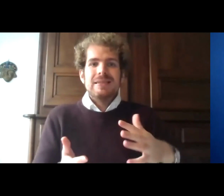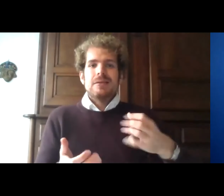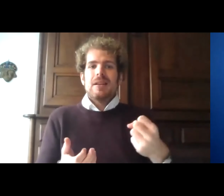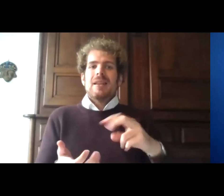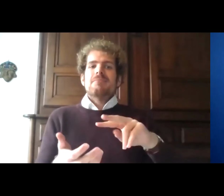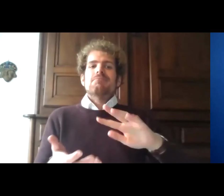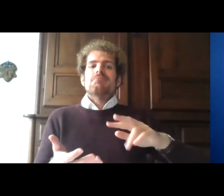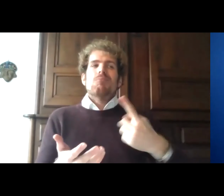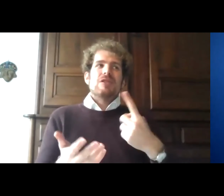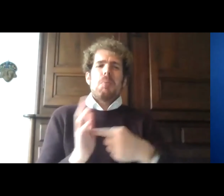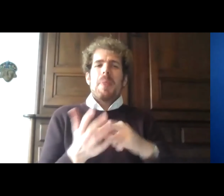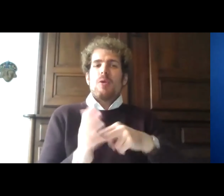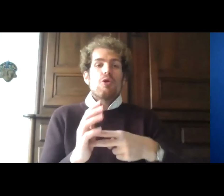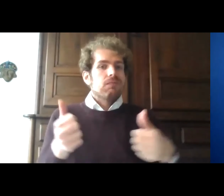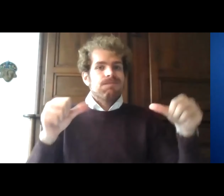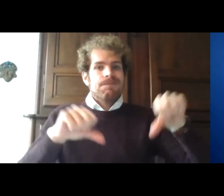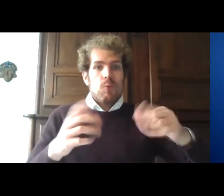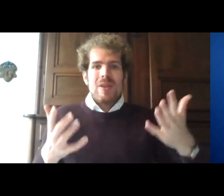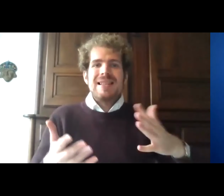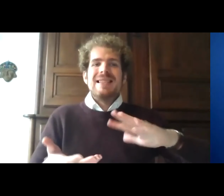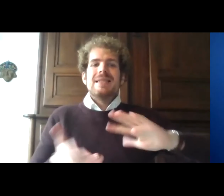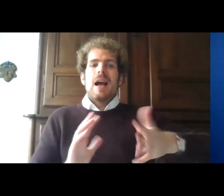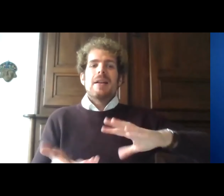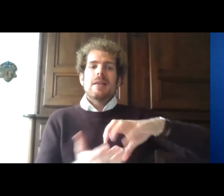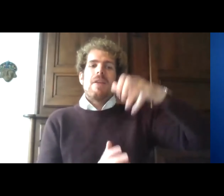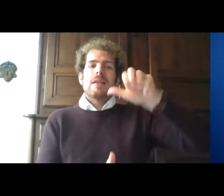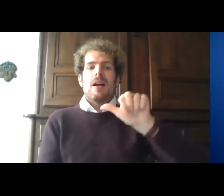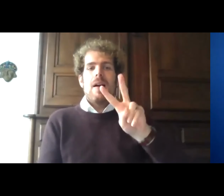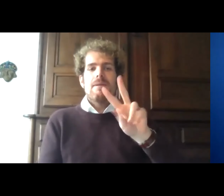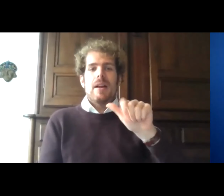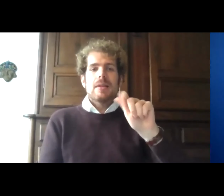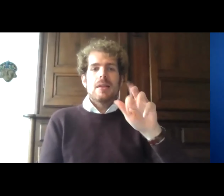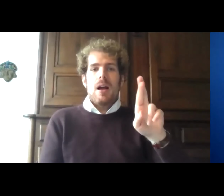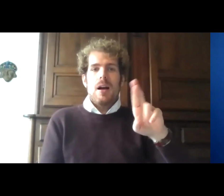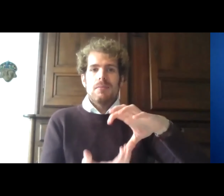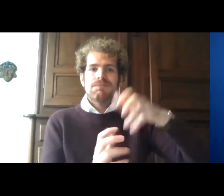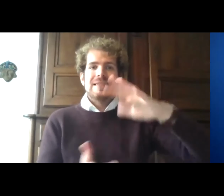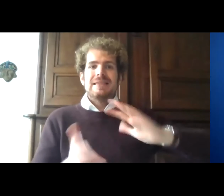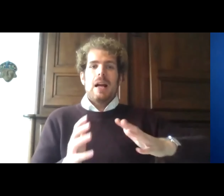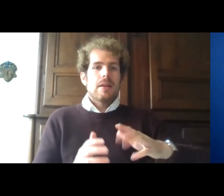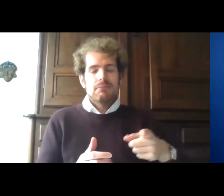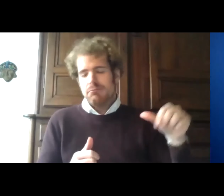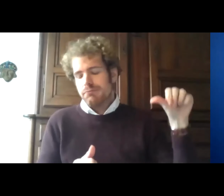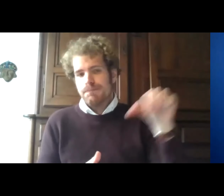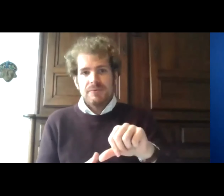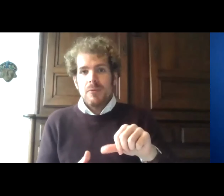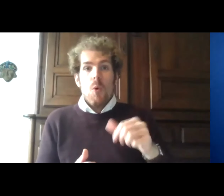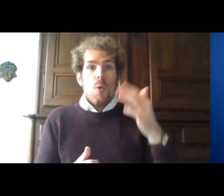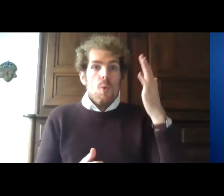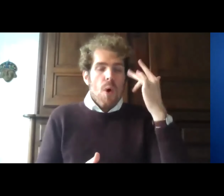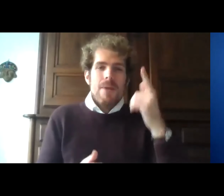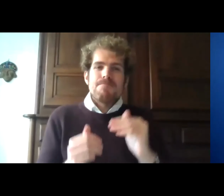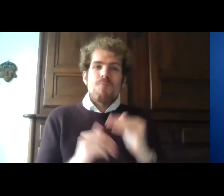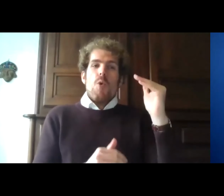brilliant for the deaf community, but there have been some problems as well. So one of the things that has come